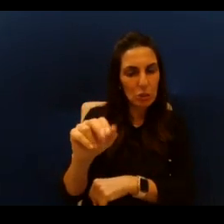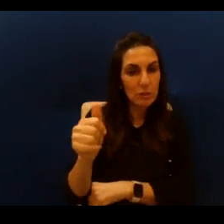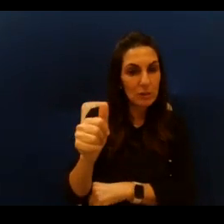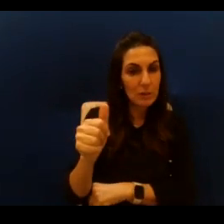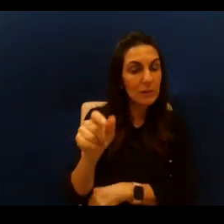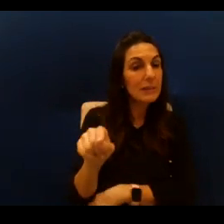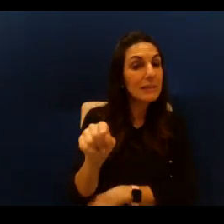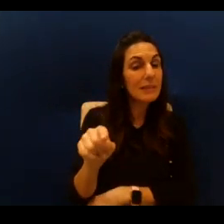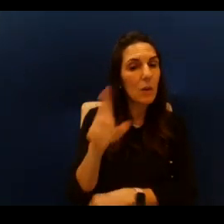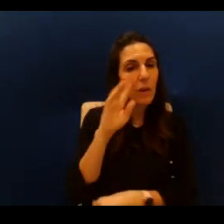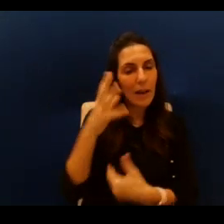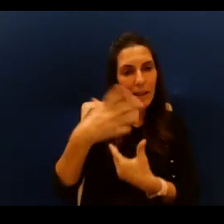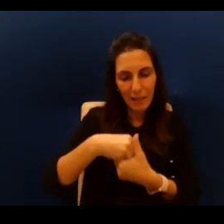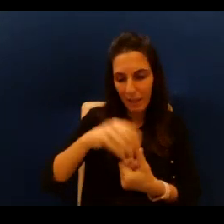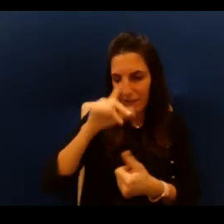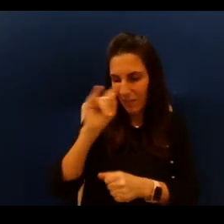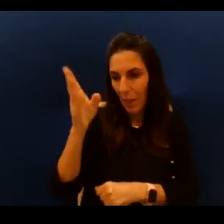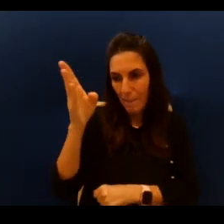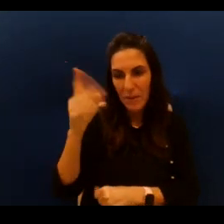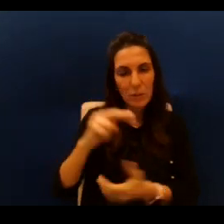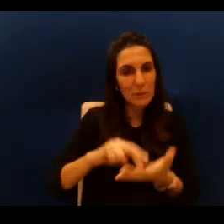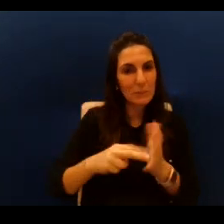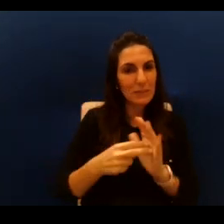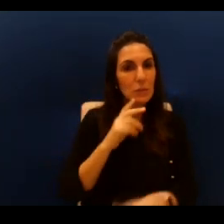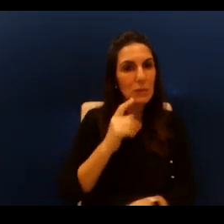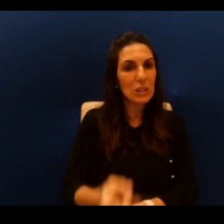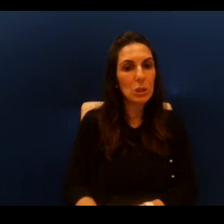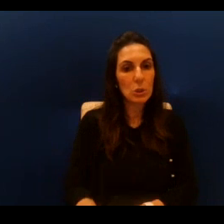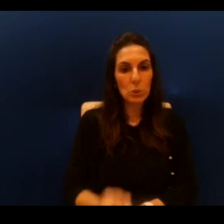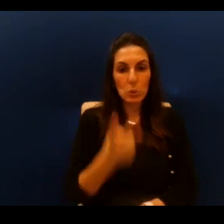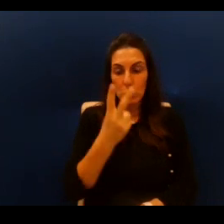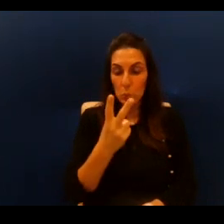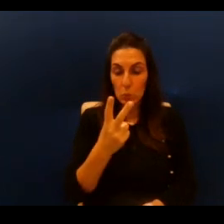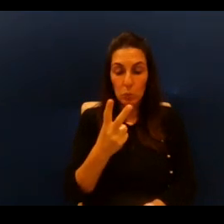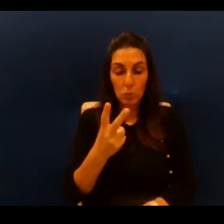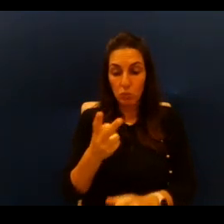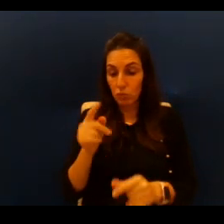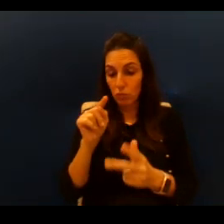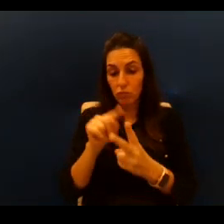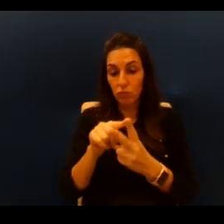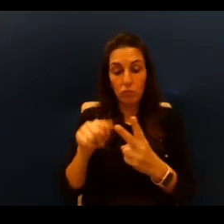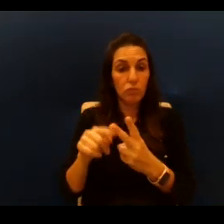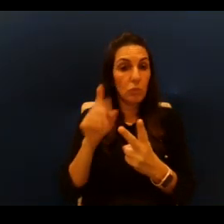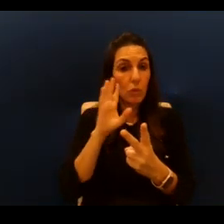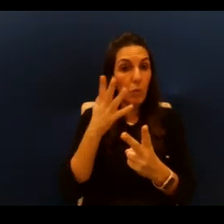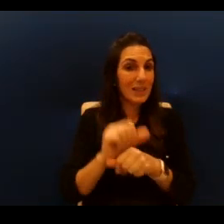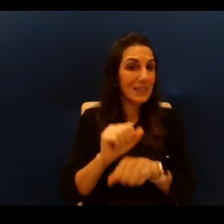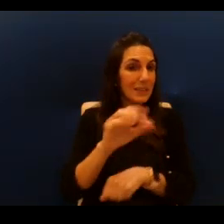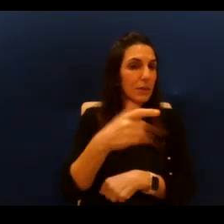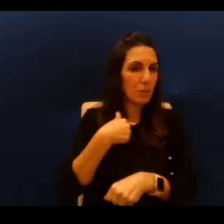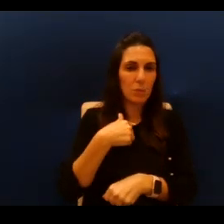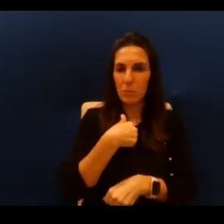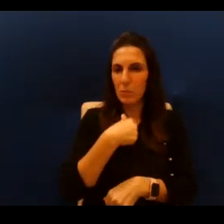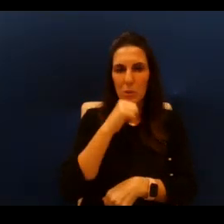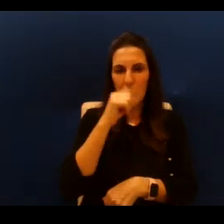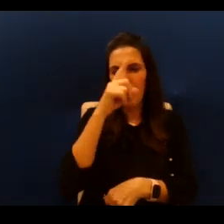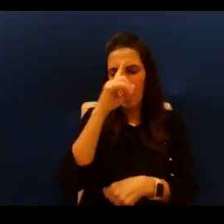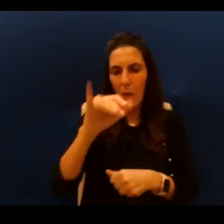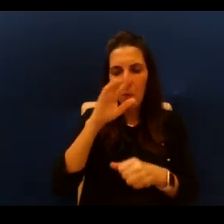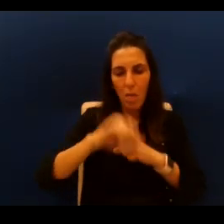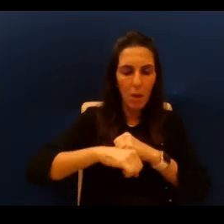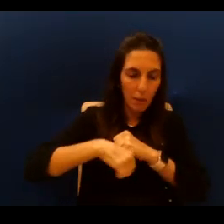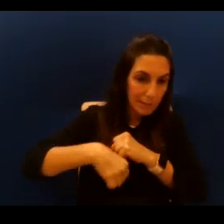that meeting include the presentation, since there's only two respondents that have submitted. We don't think that's going to be prolonging the meeting